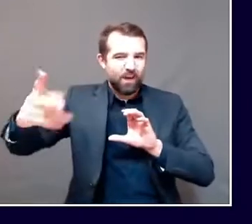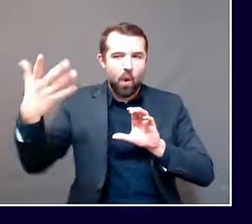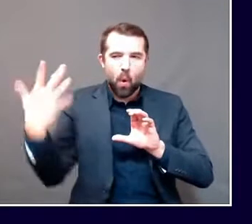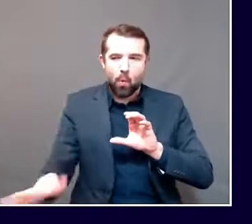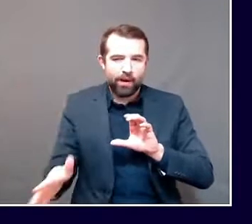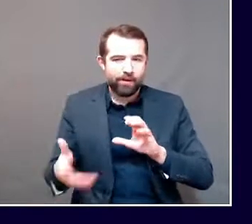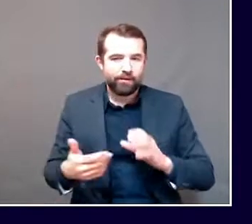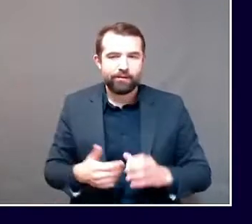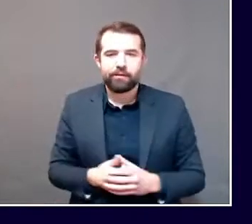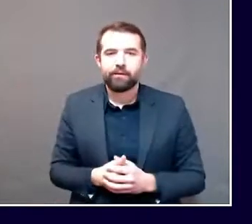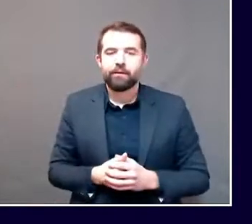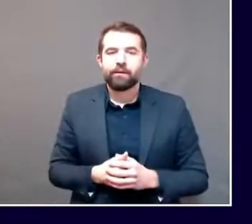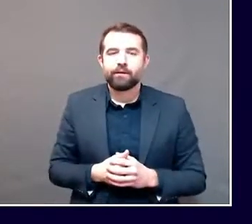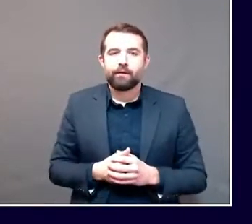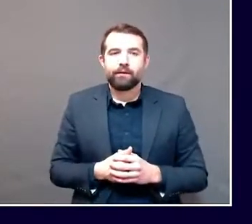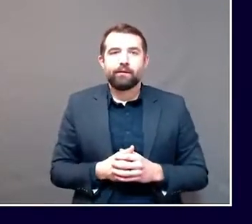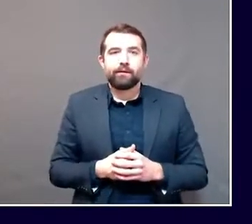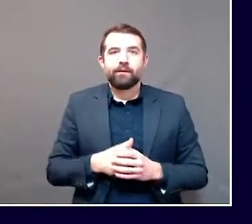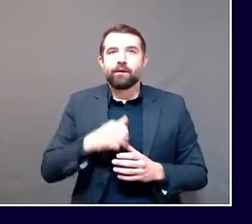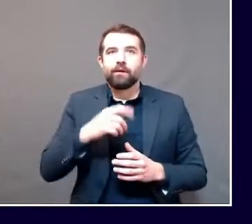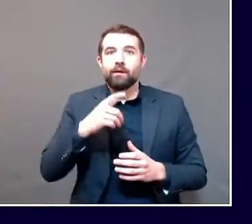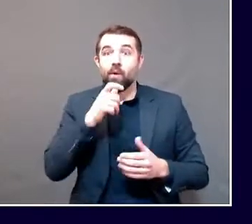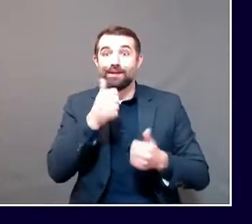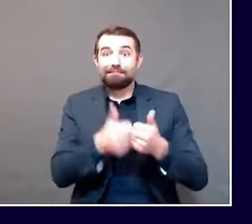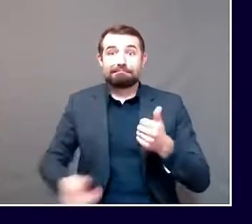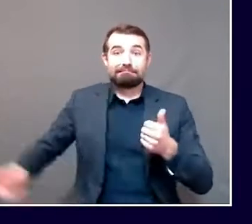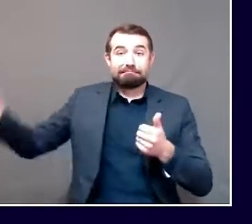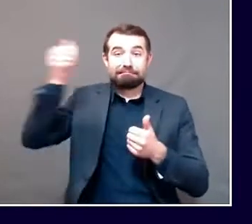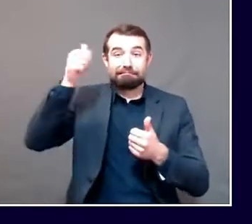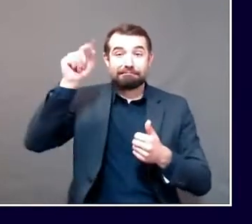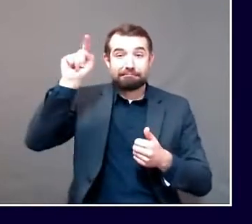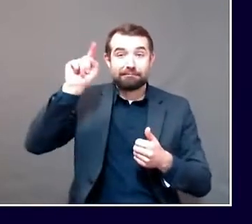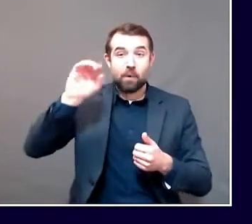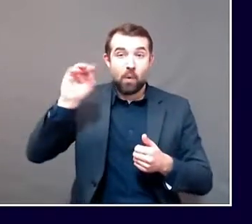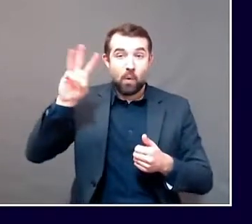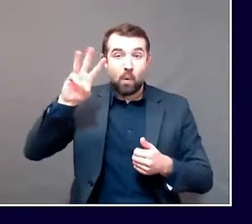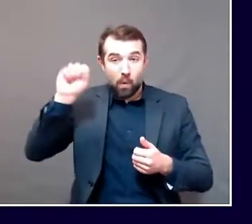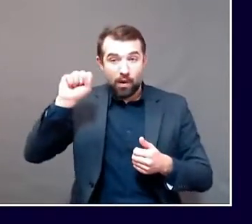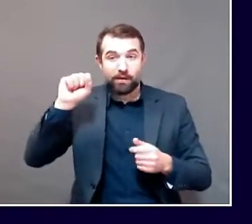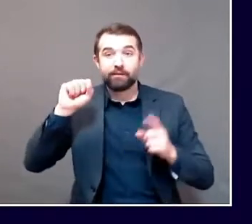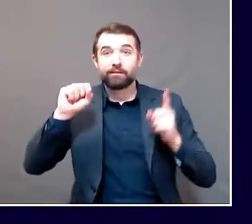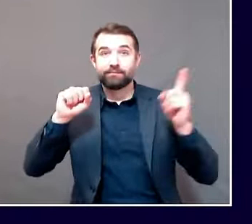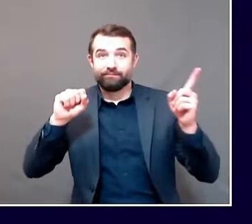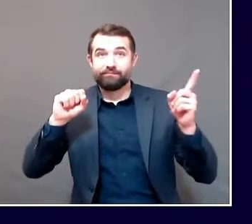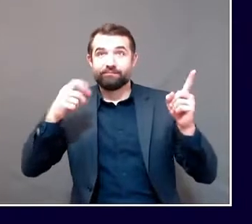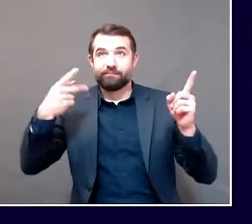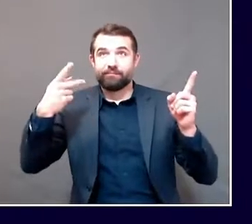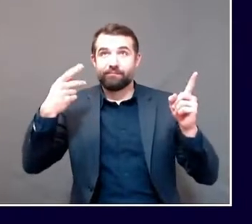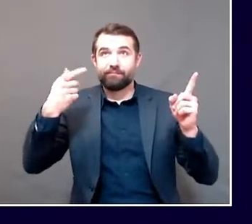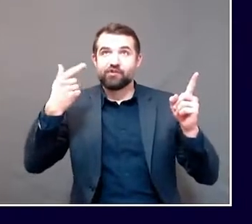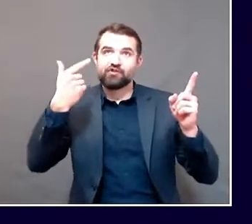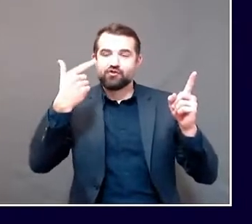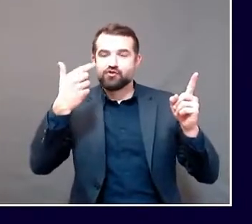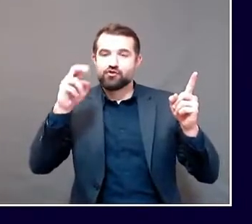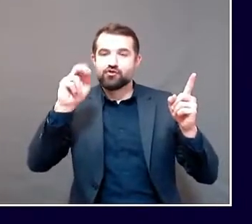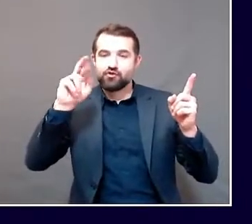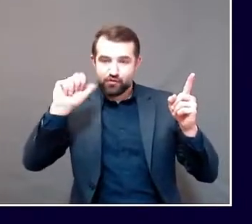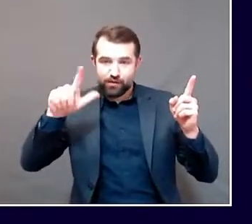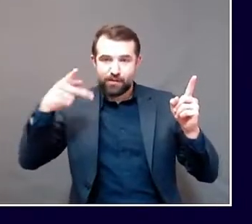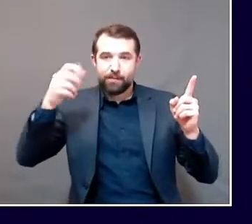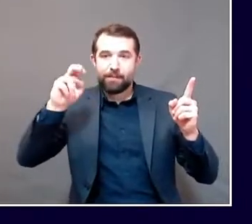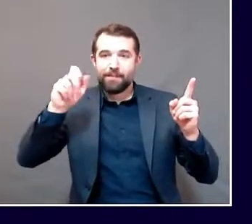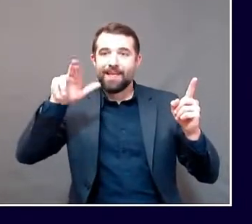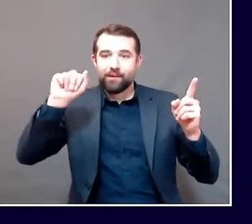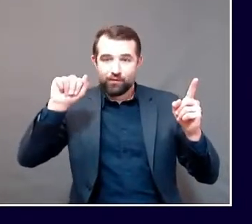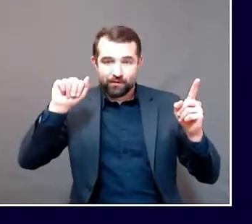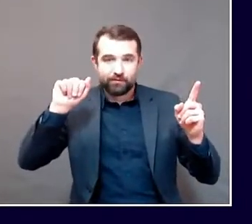the general who is heading up Operation Warp Speed, General Gus Perna, has indicated that their plan of